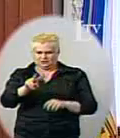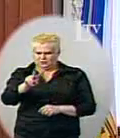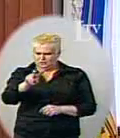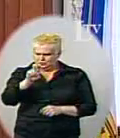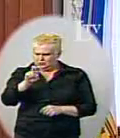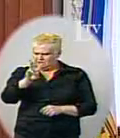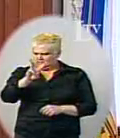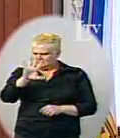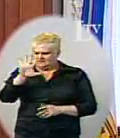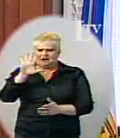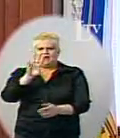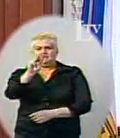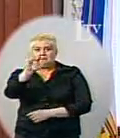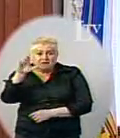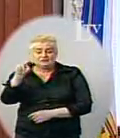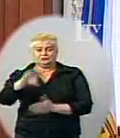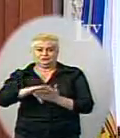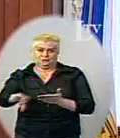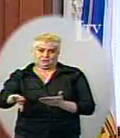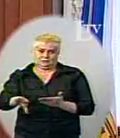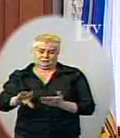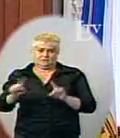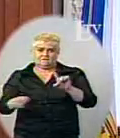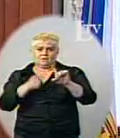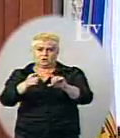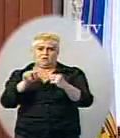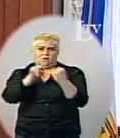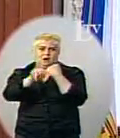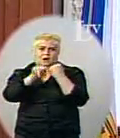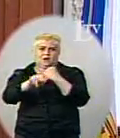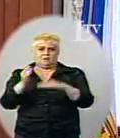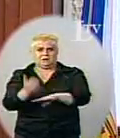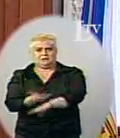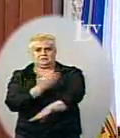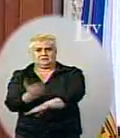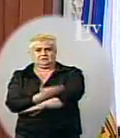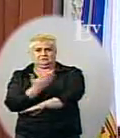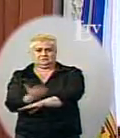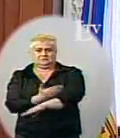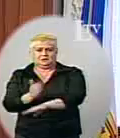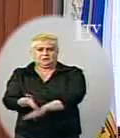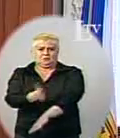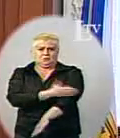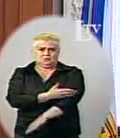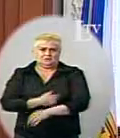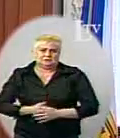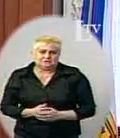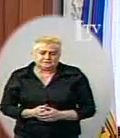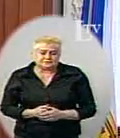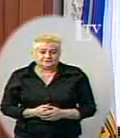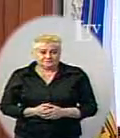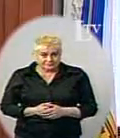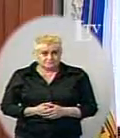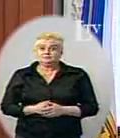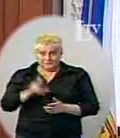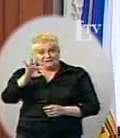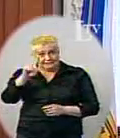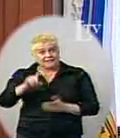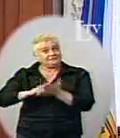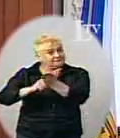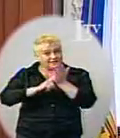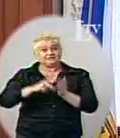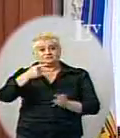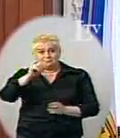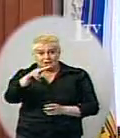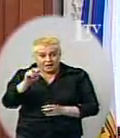$265 million to improve Nova Scotian highways. Even with these improvements, road